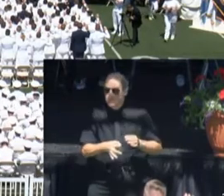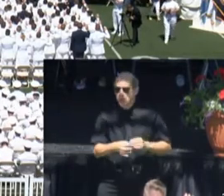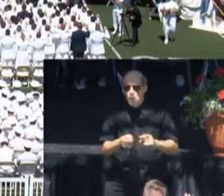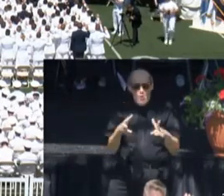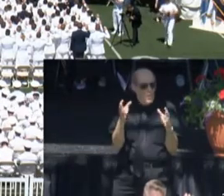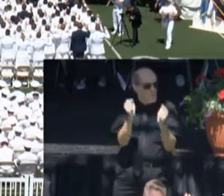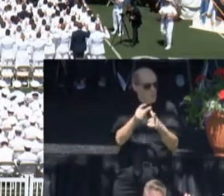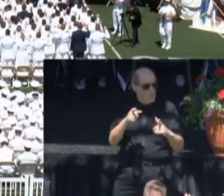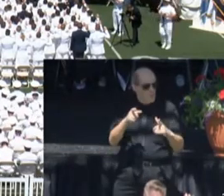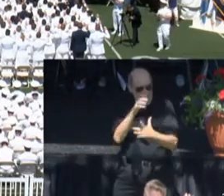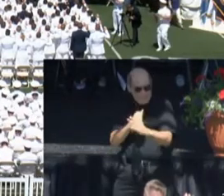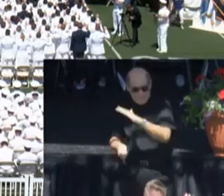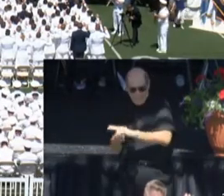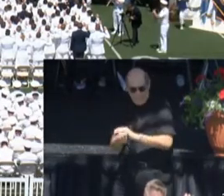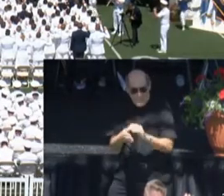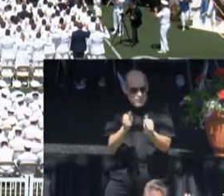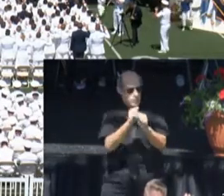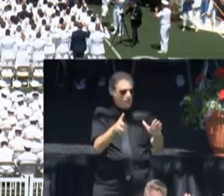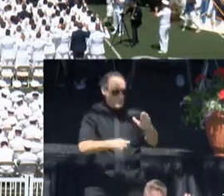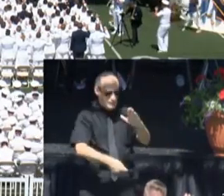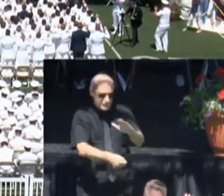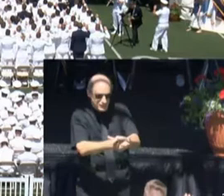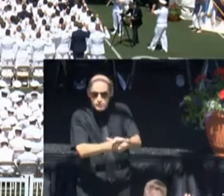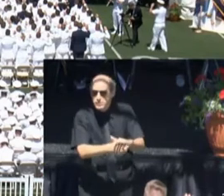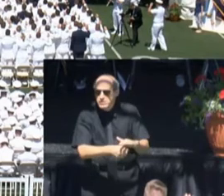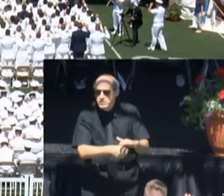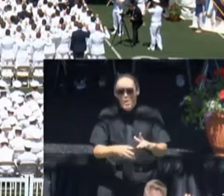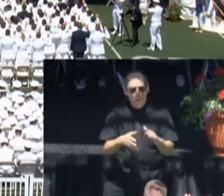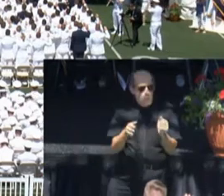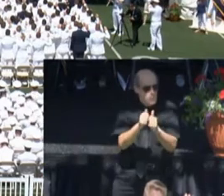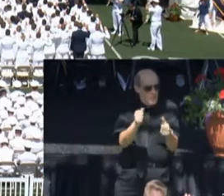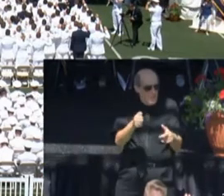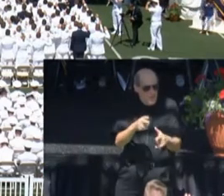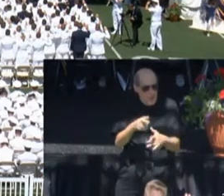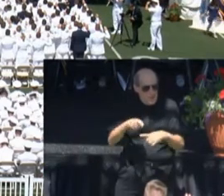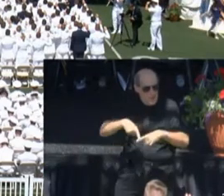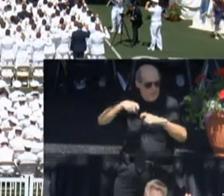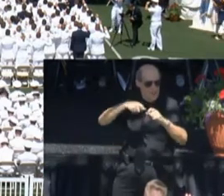And without concealment. And reservation.